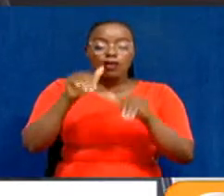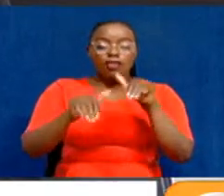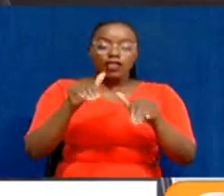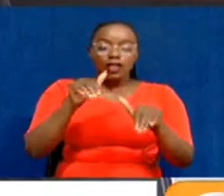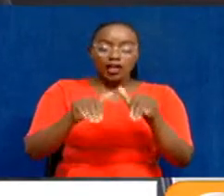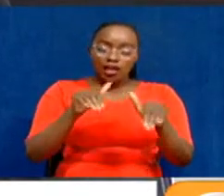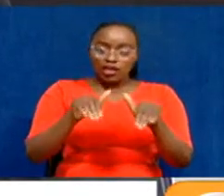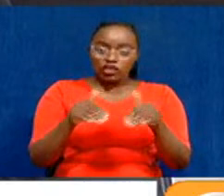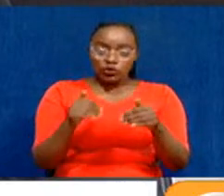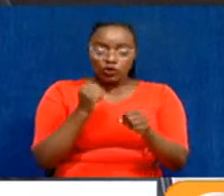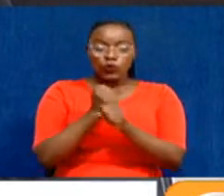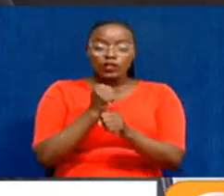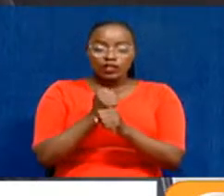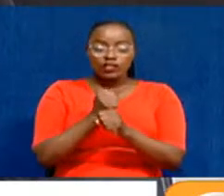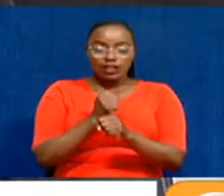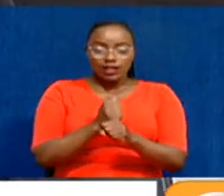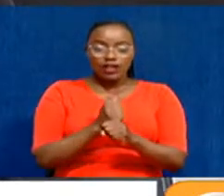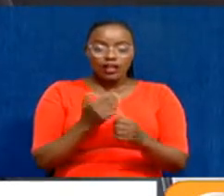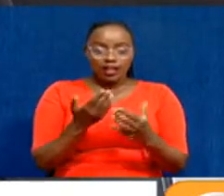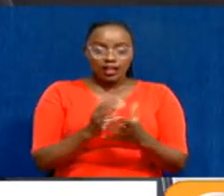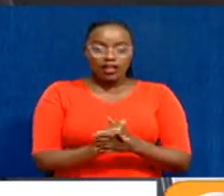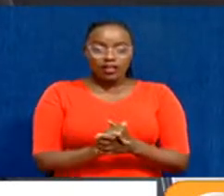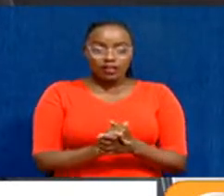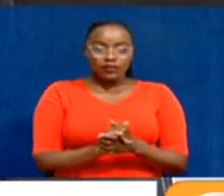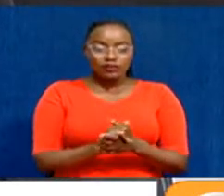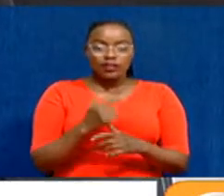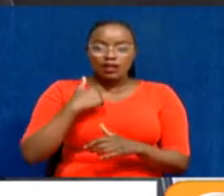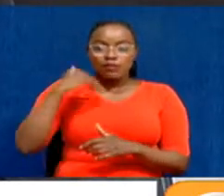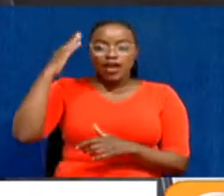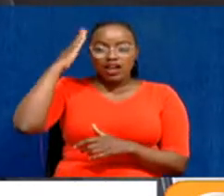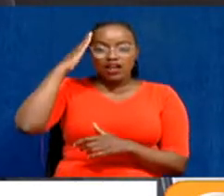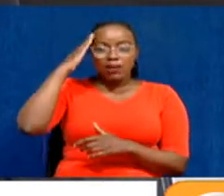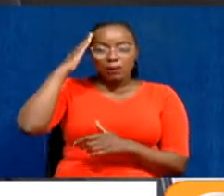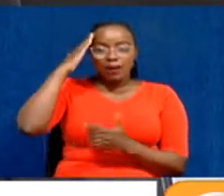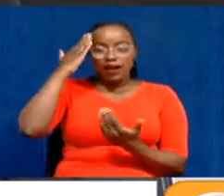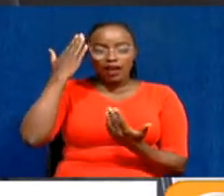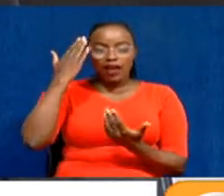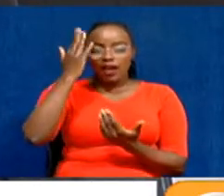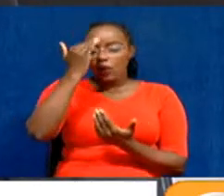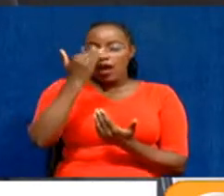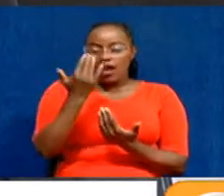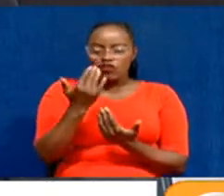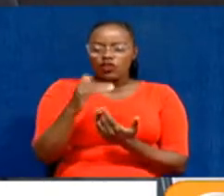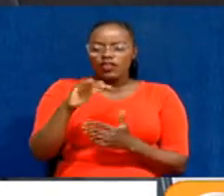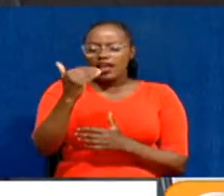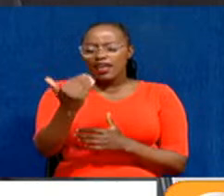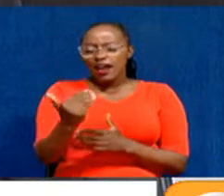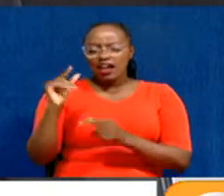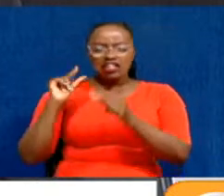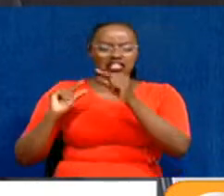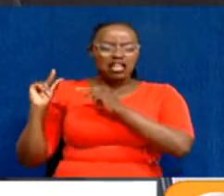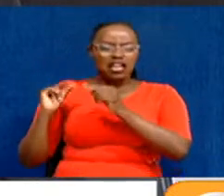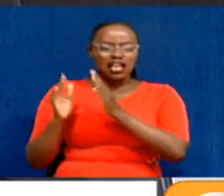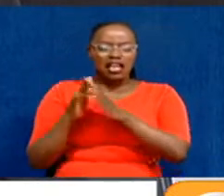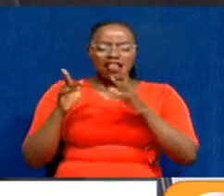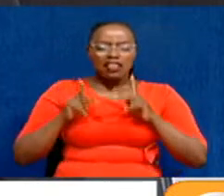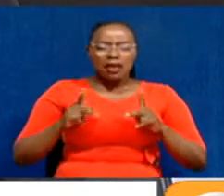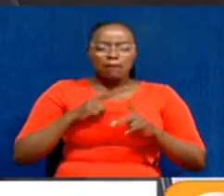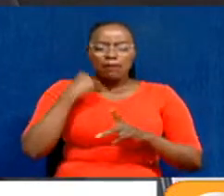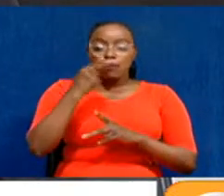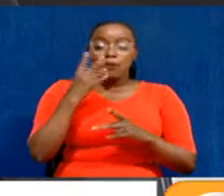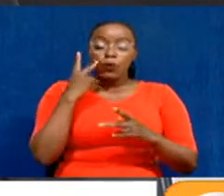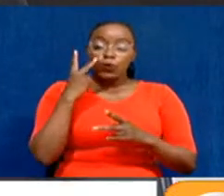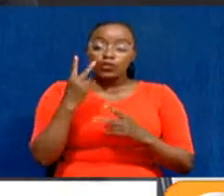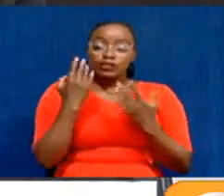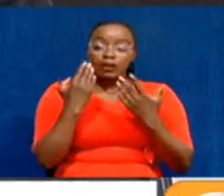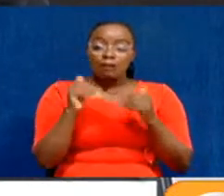election was held. I remember, because for the younger generations and people who did not